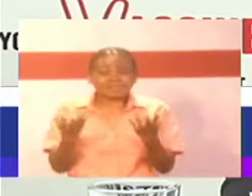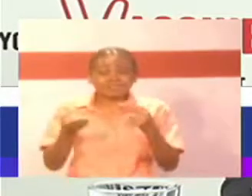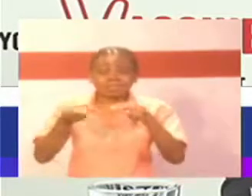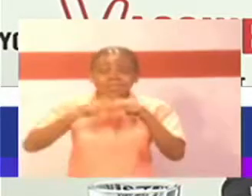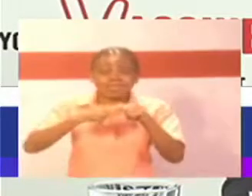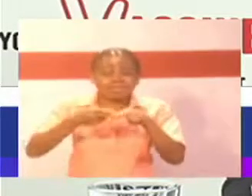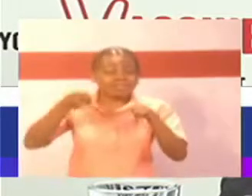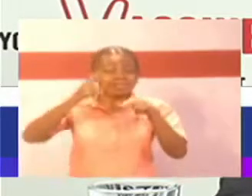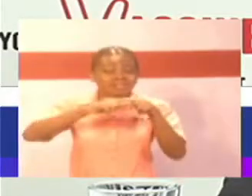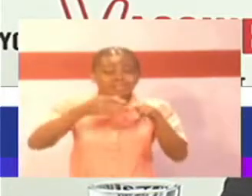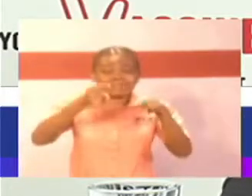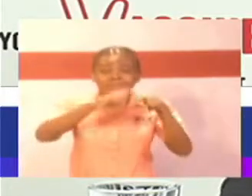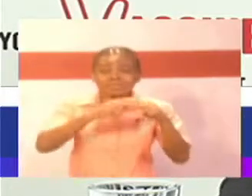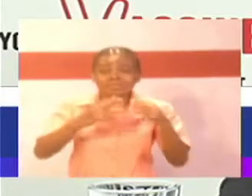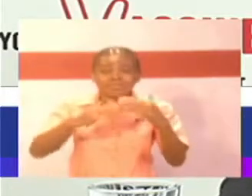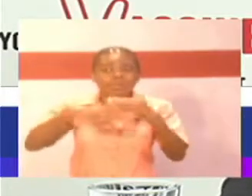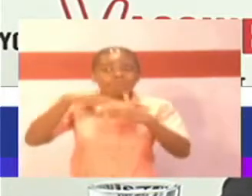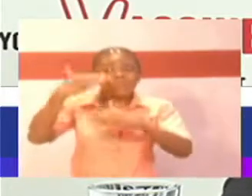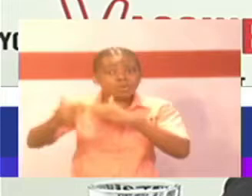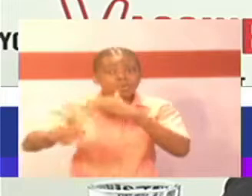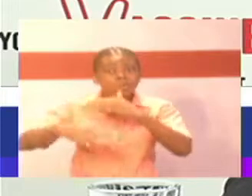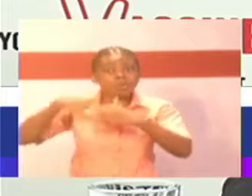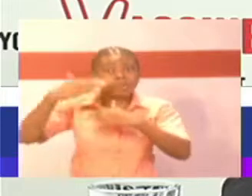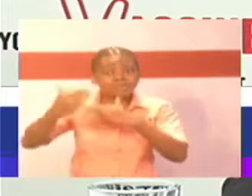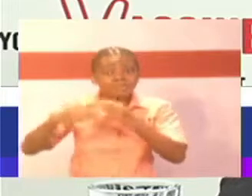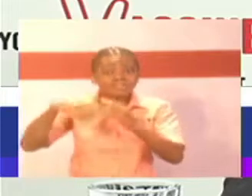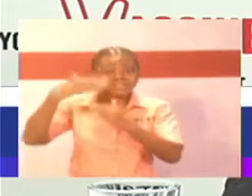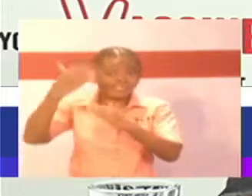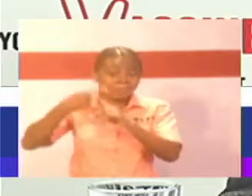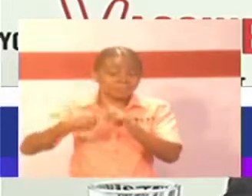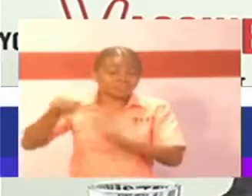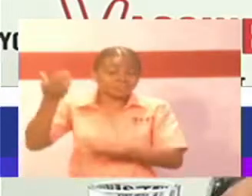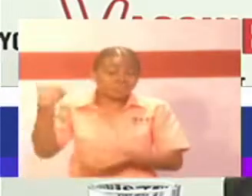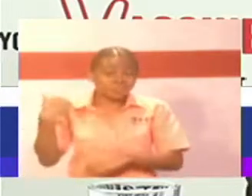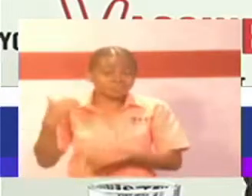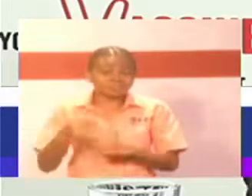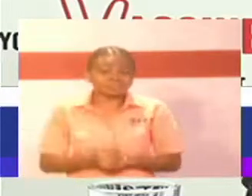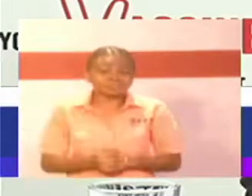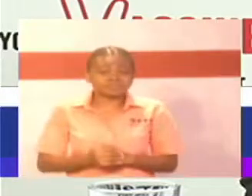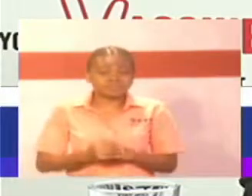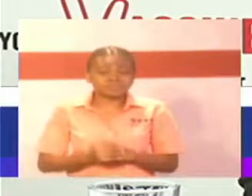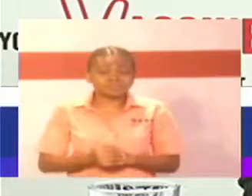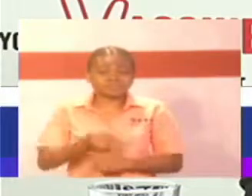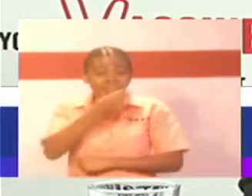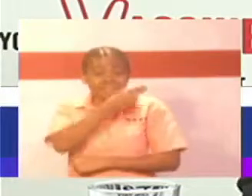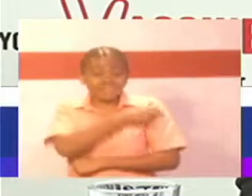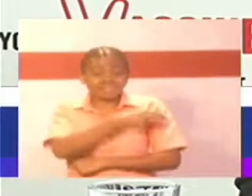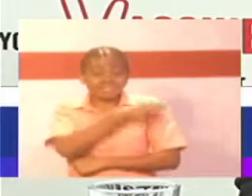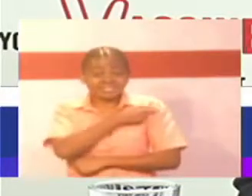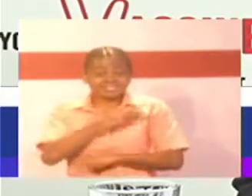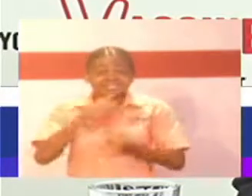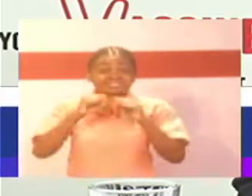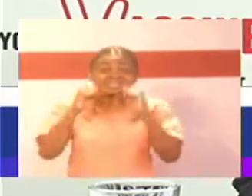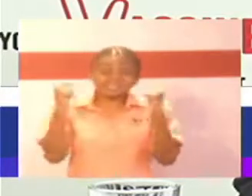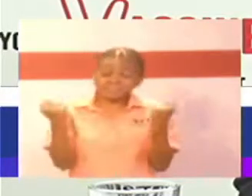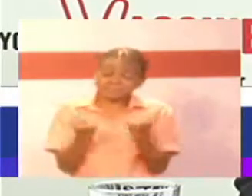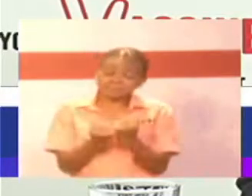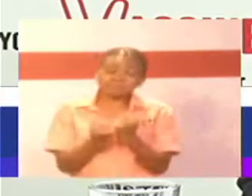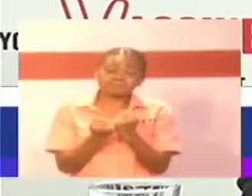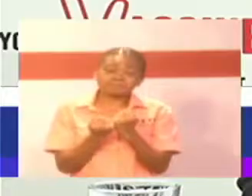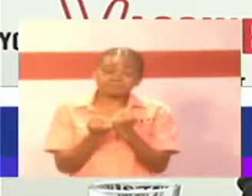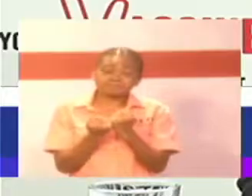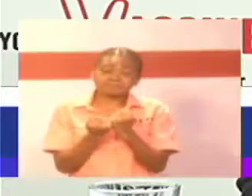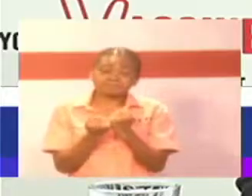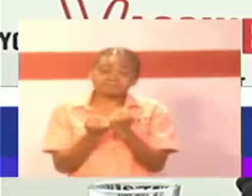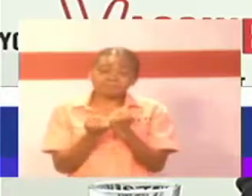trend over the past month. The healthcare team, on behalf of the medical